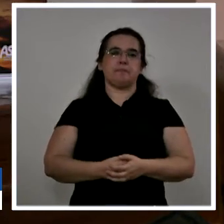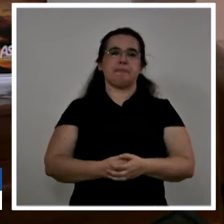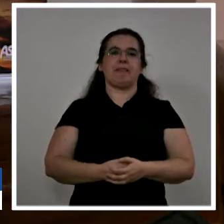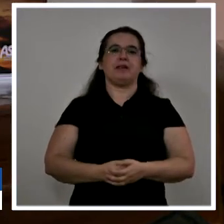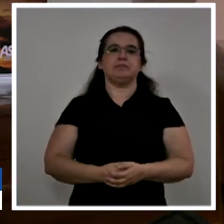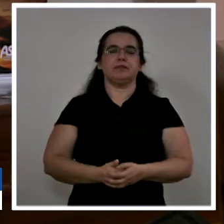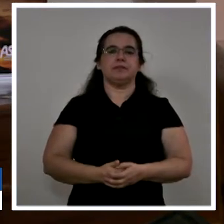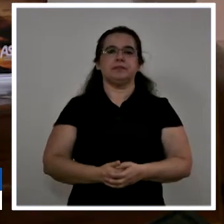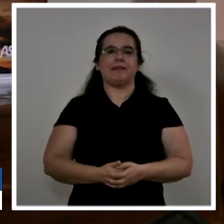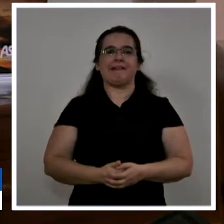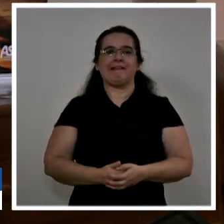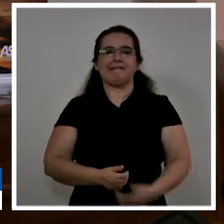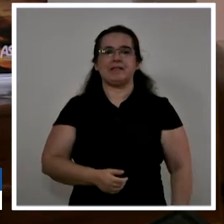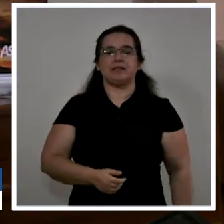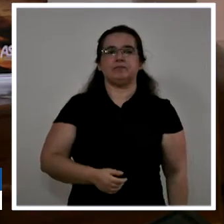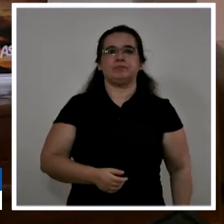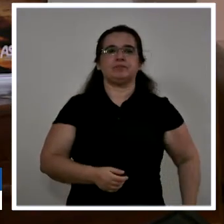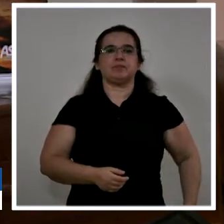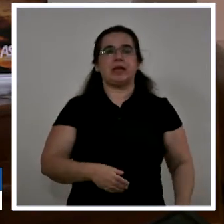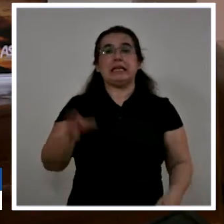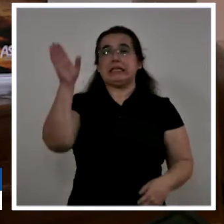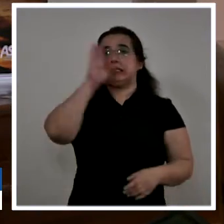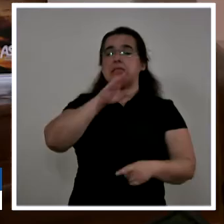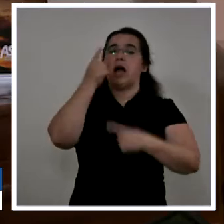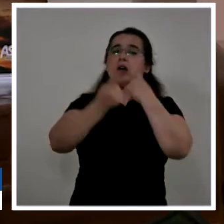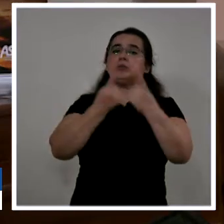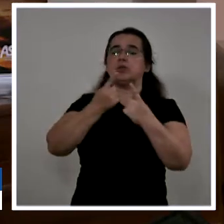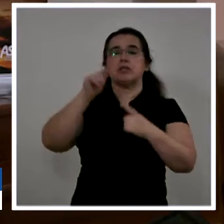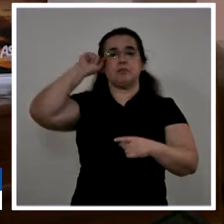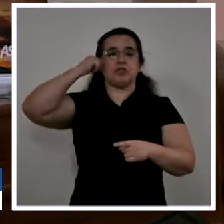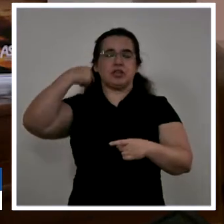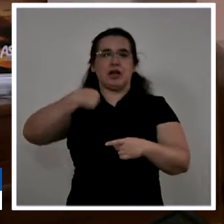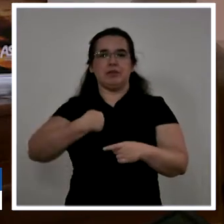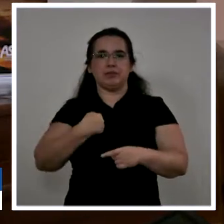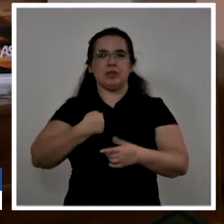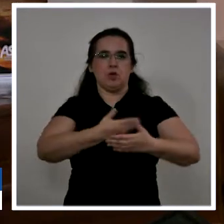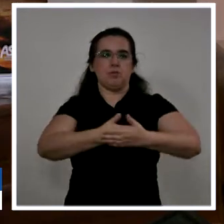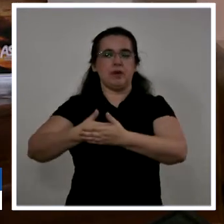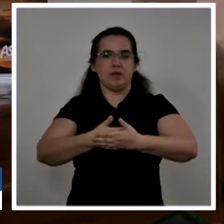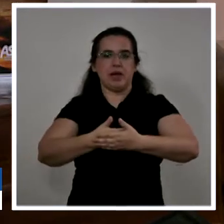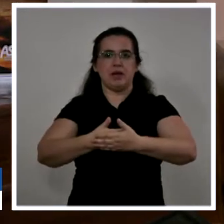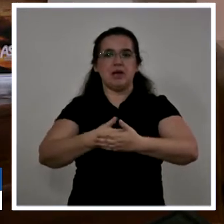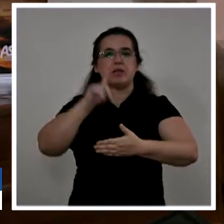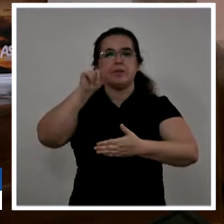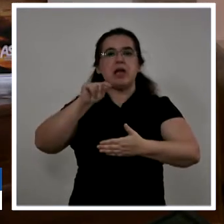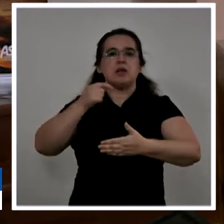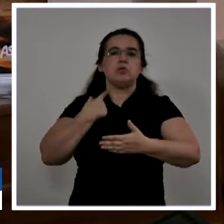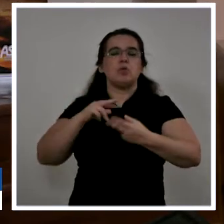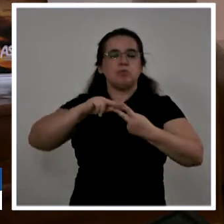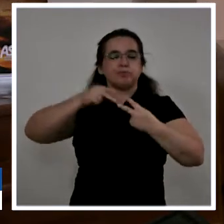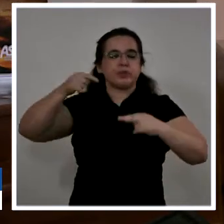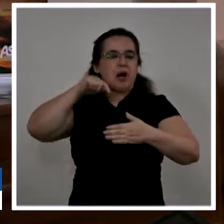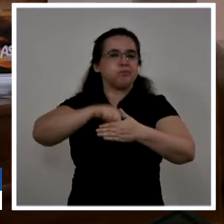and the sperm or egg in the baby. E por outro lado, se algo me afeta a mim, o meu bebê e o esperma e os óvulos que